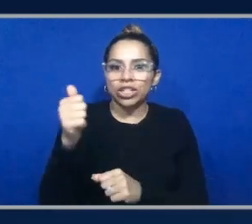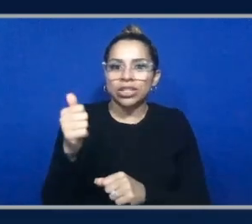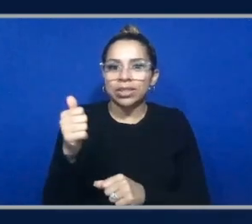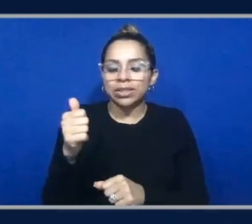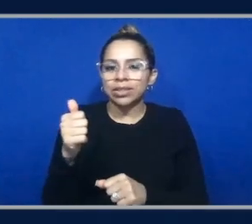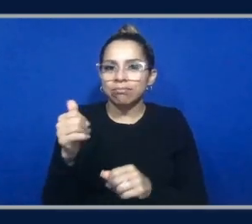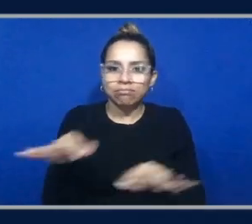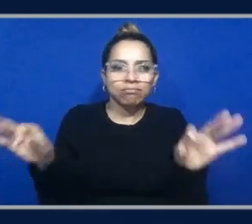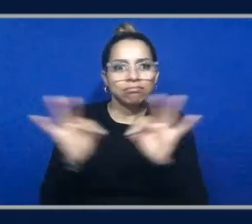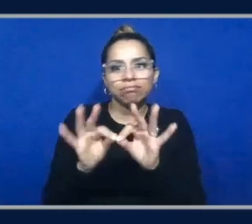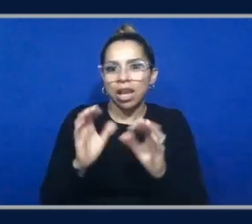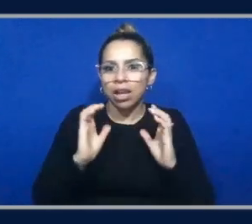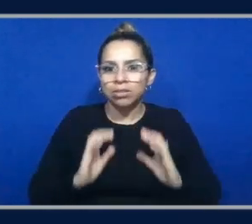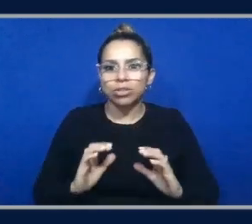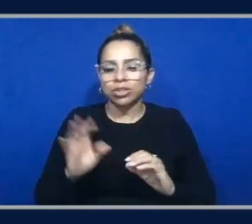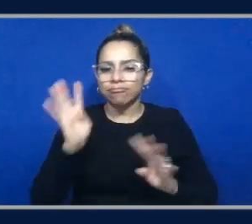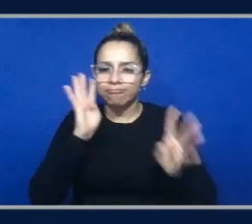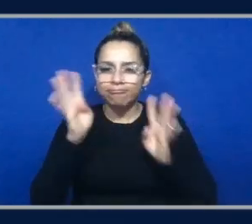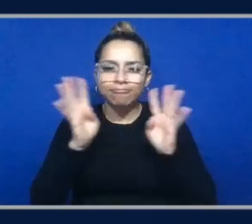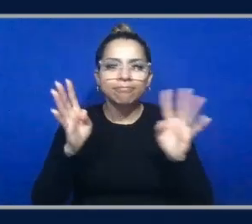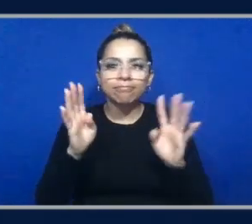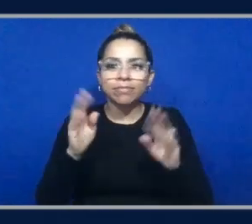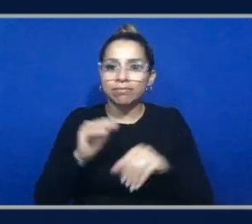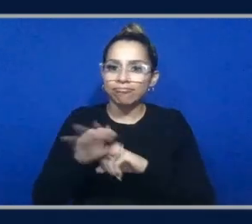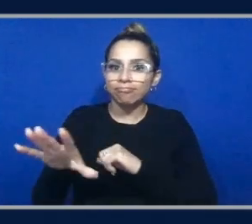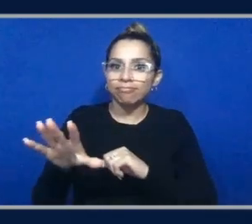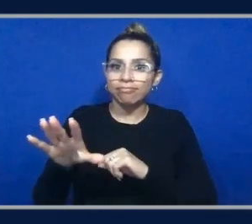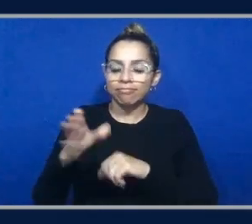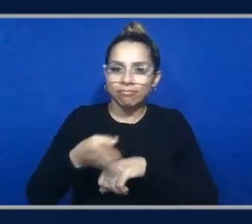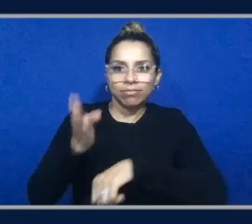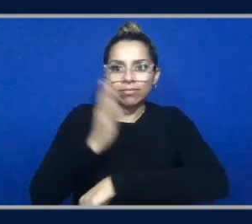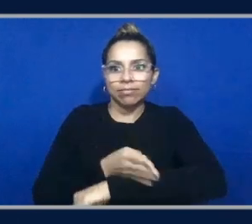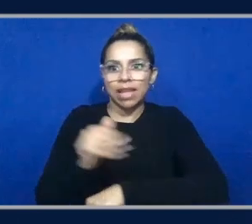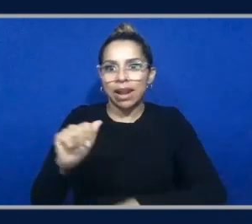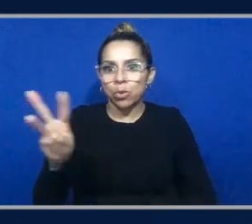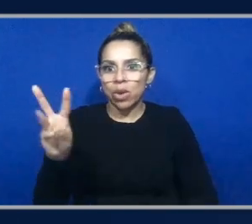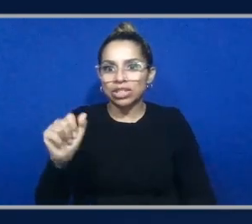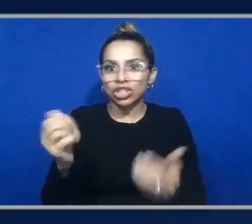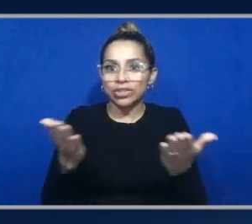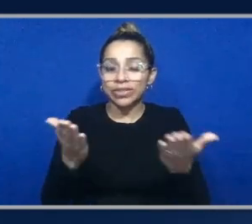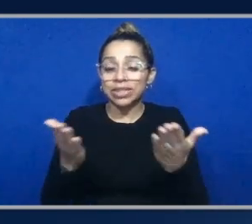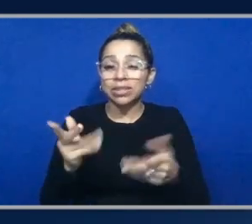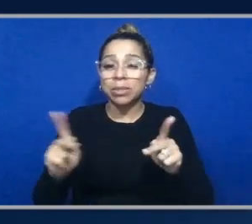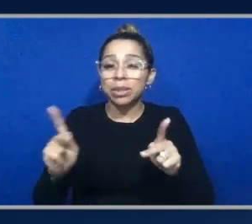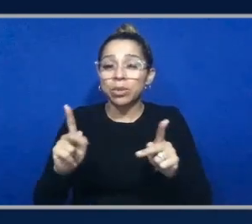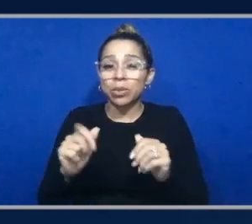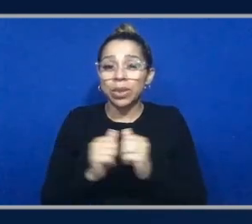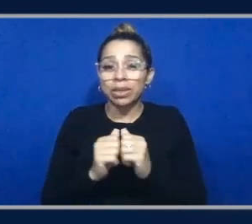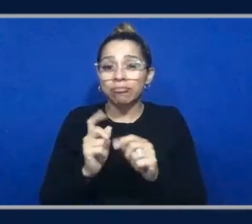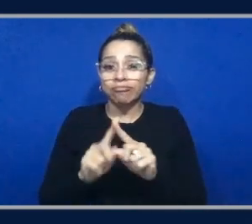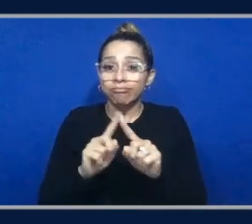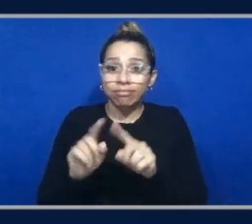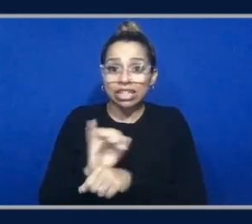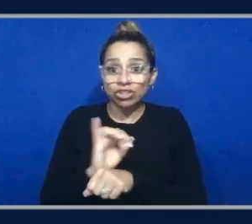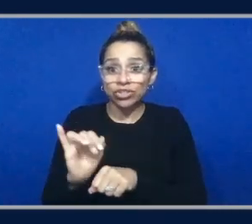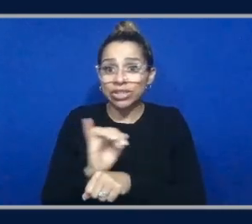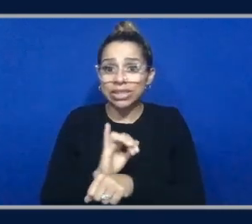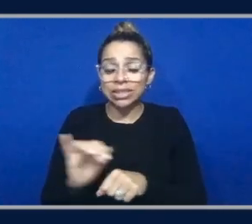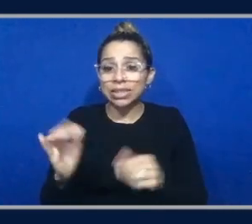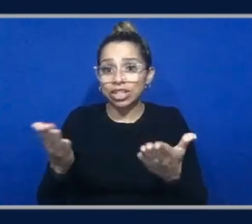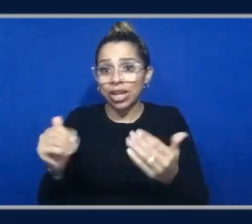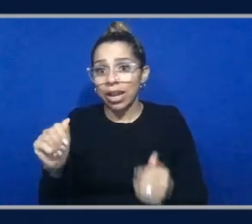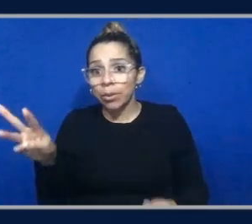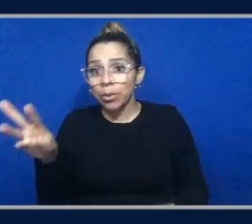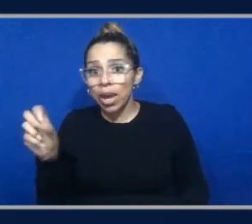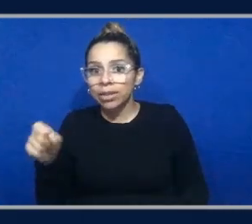those are really shaping and hardening AWS services. So people in like industries across AWS know that when they go use them, they're going to work really